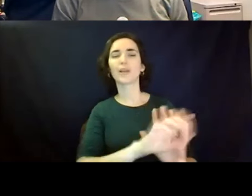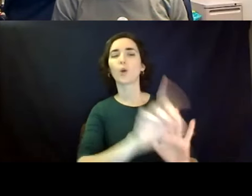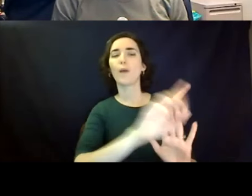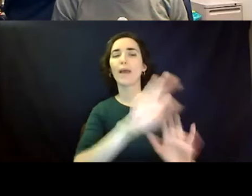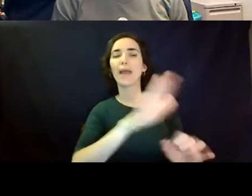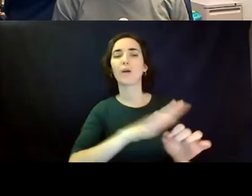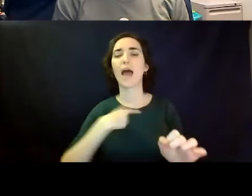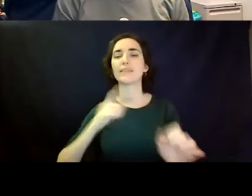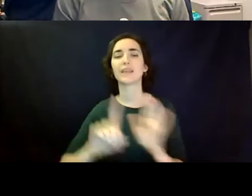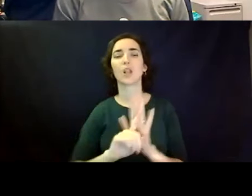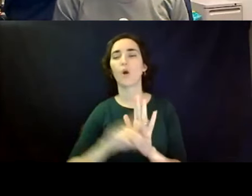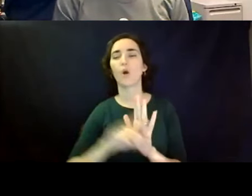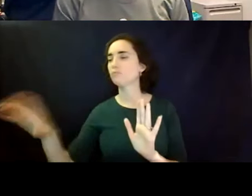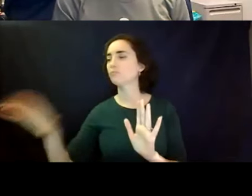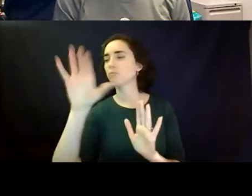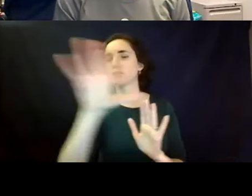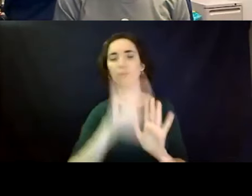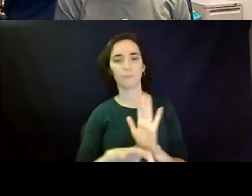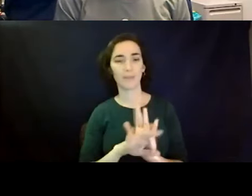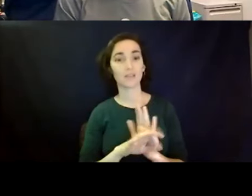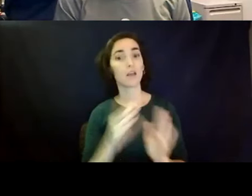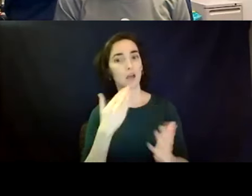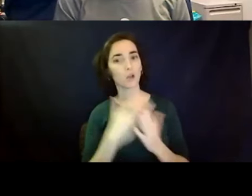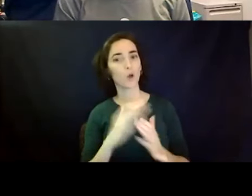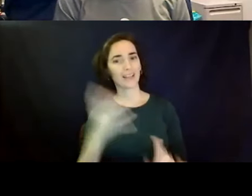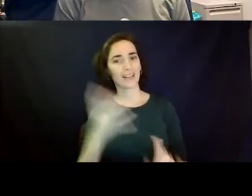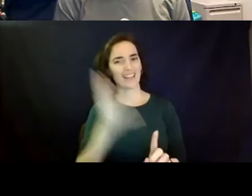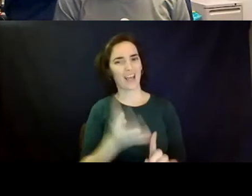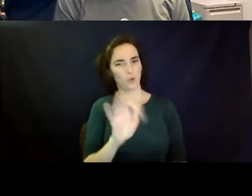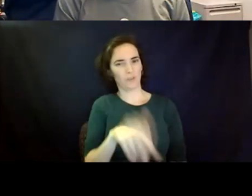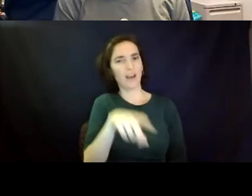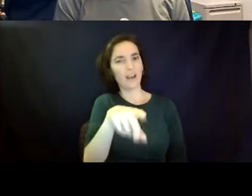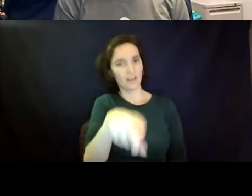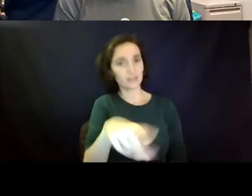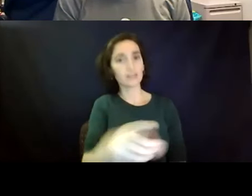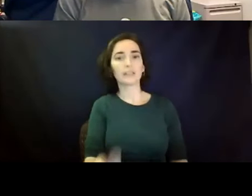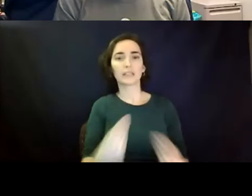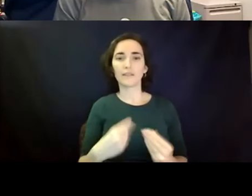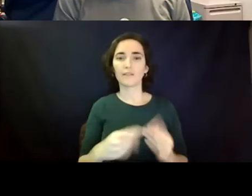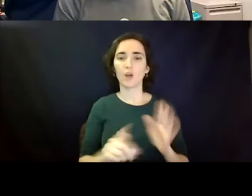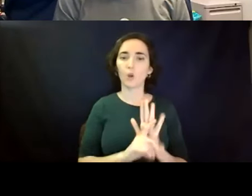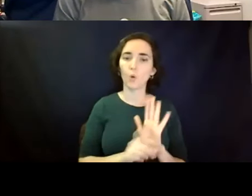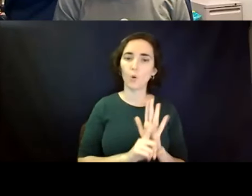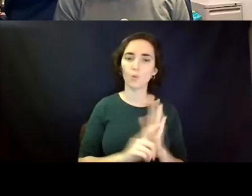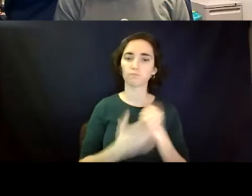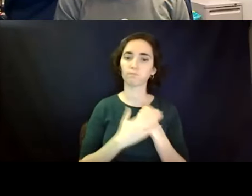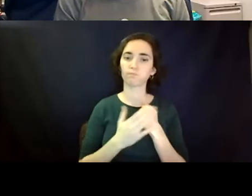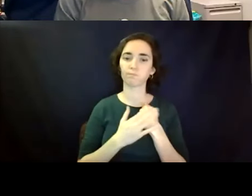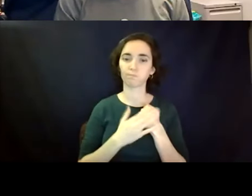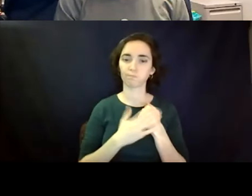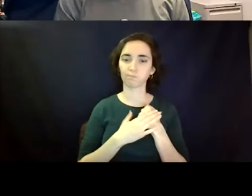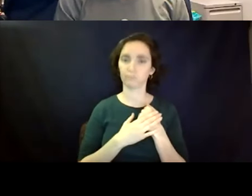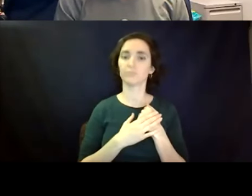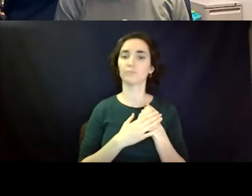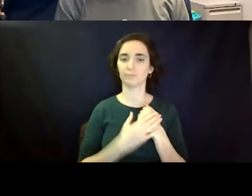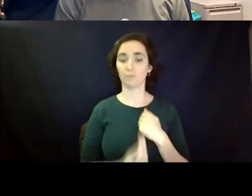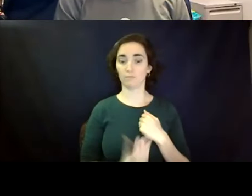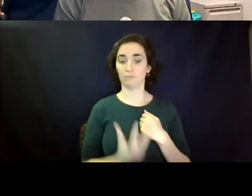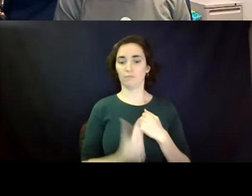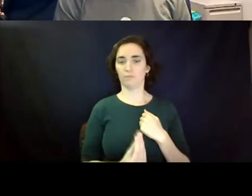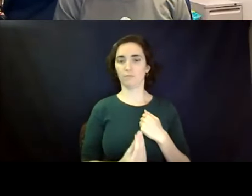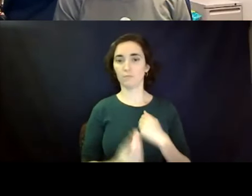good app that you can download that will give you alerts and notifications. There's no